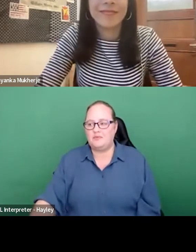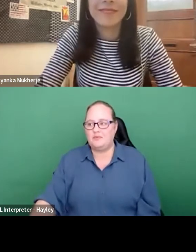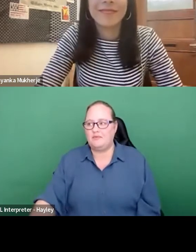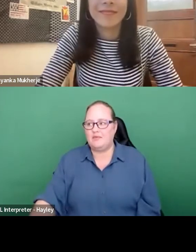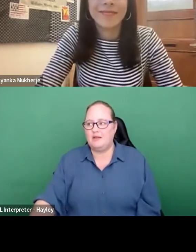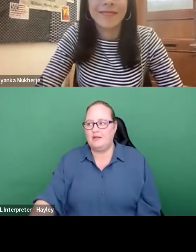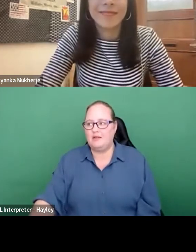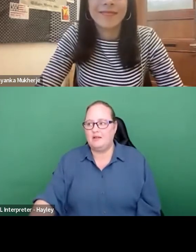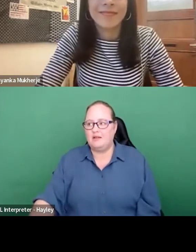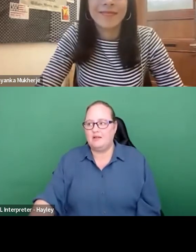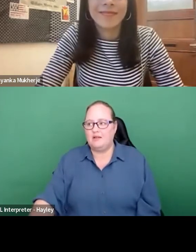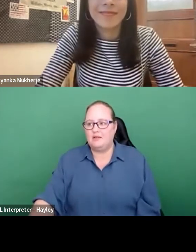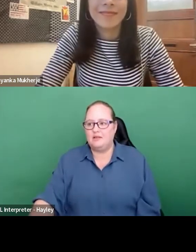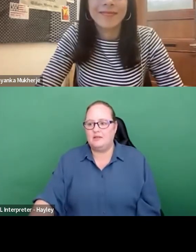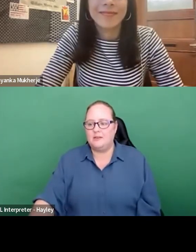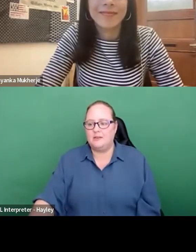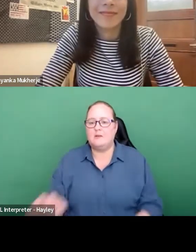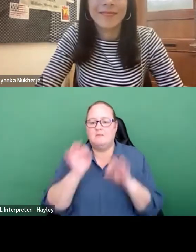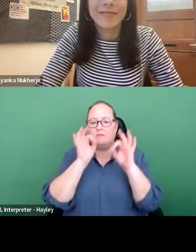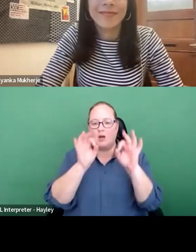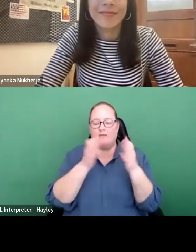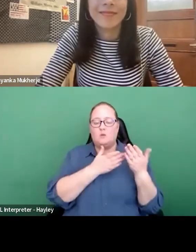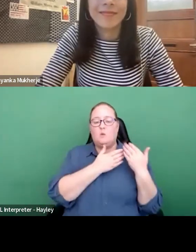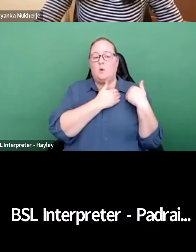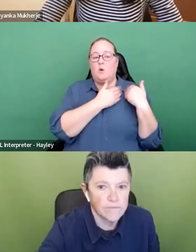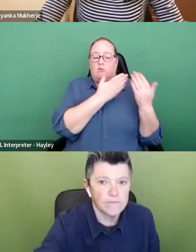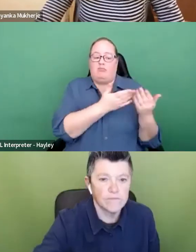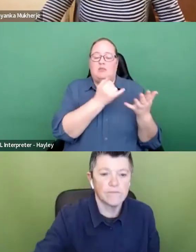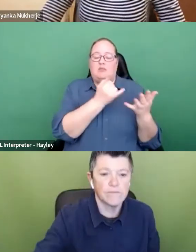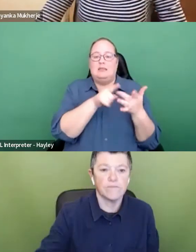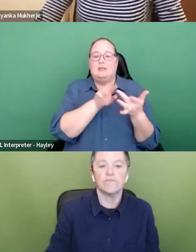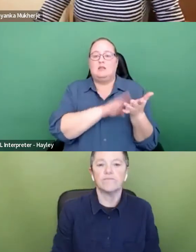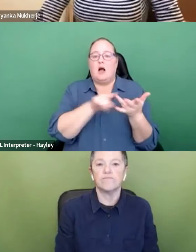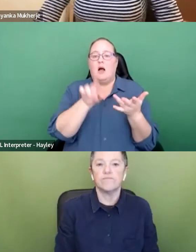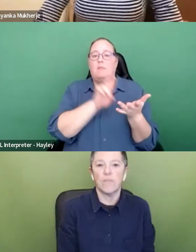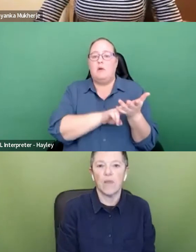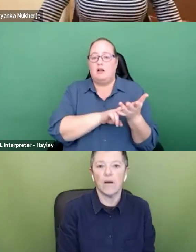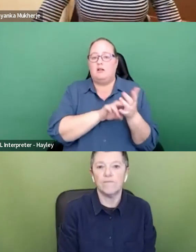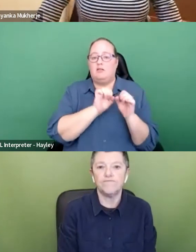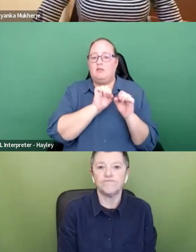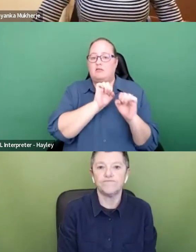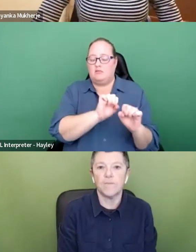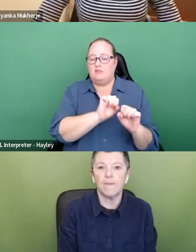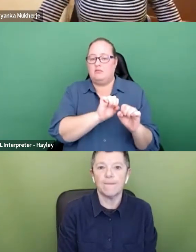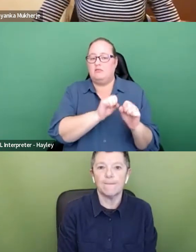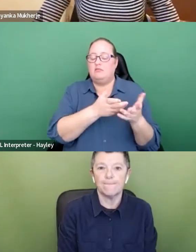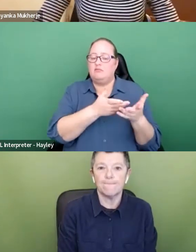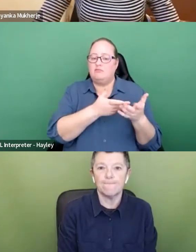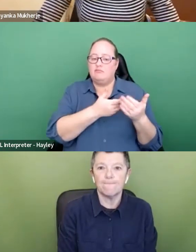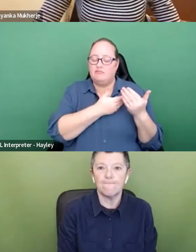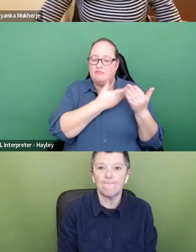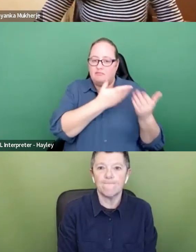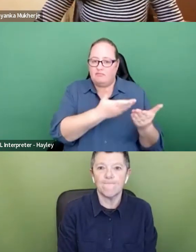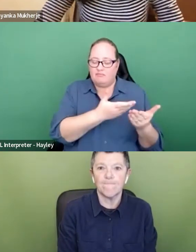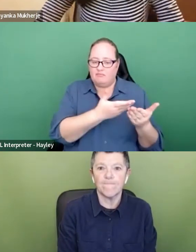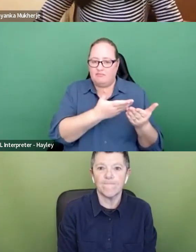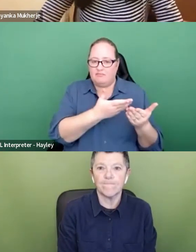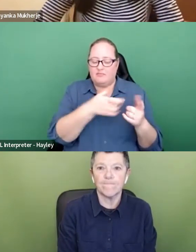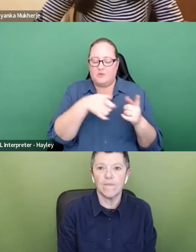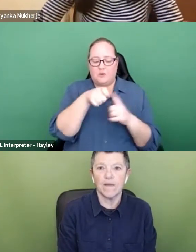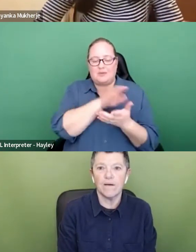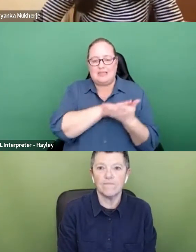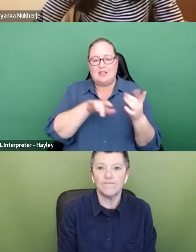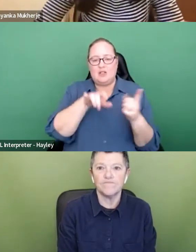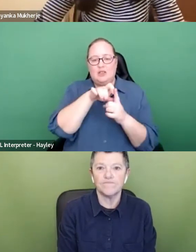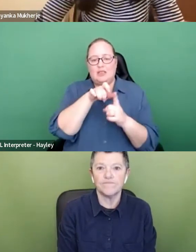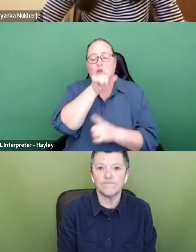Simon, who then goes and looks into those institutional settings. So Simon, Tawfic, PhD student in the